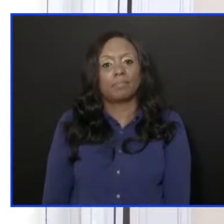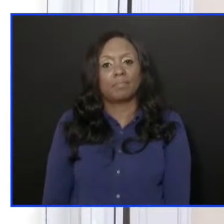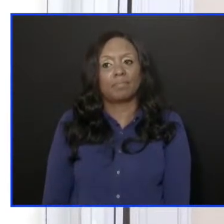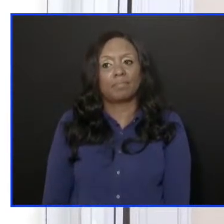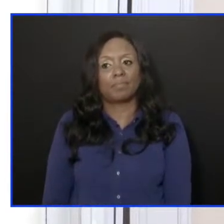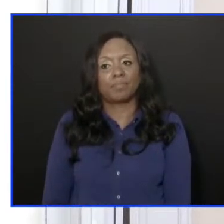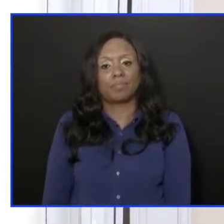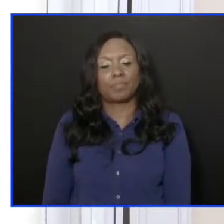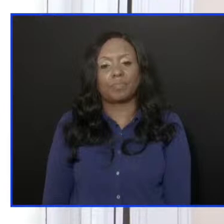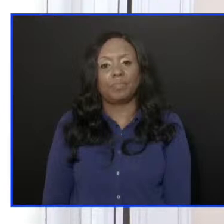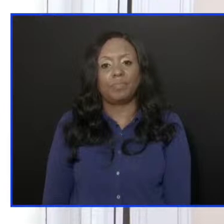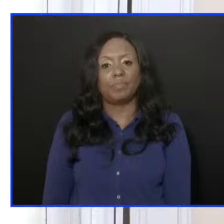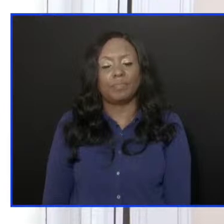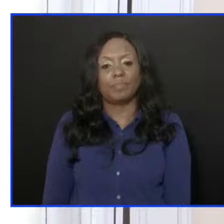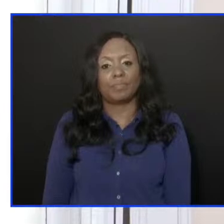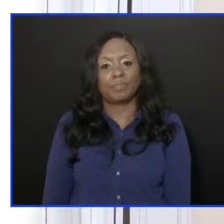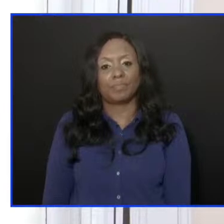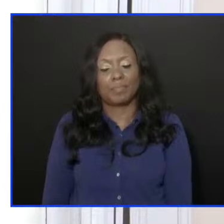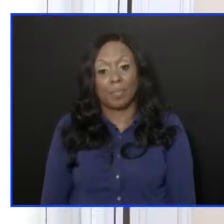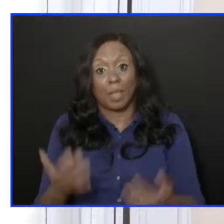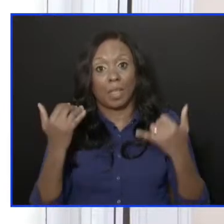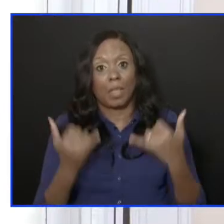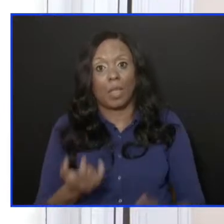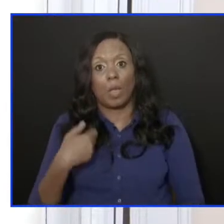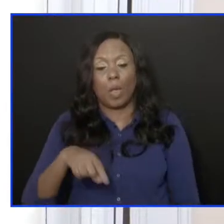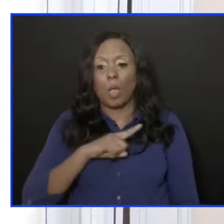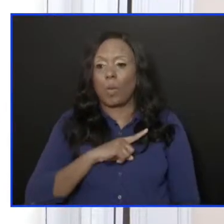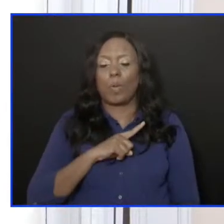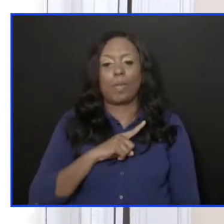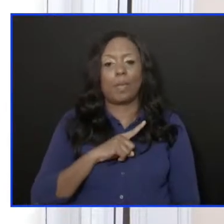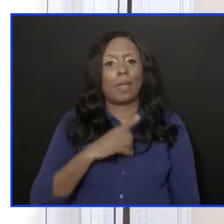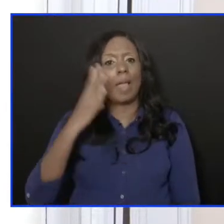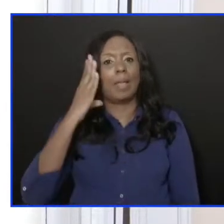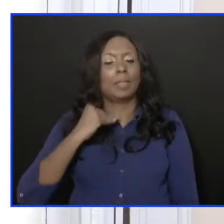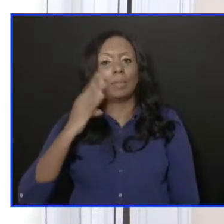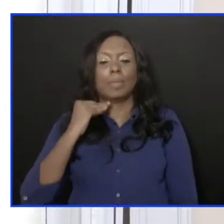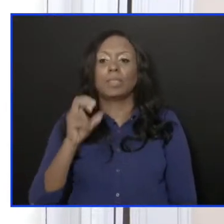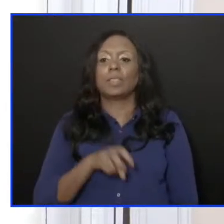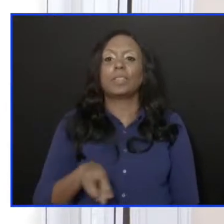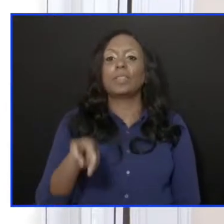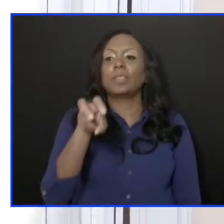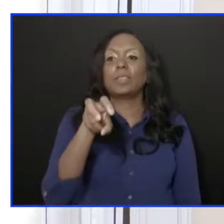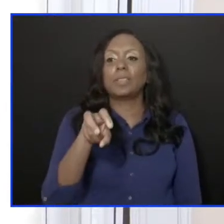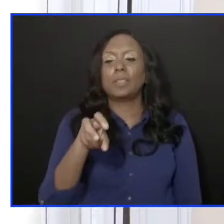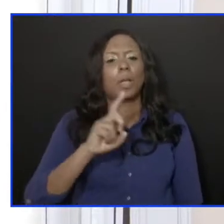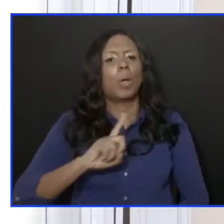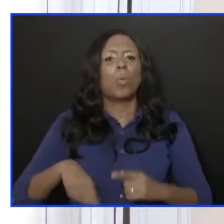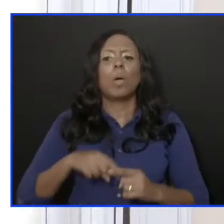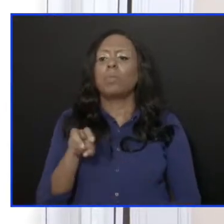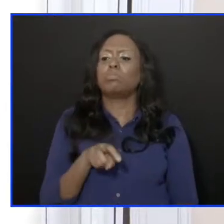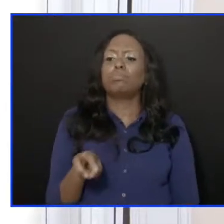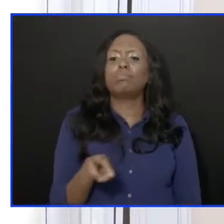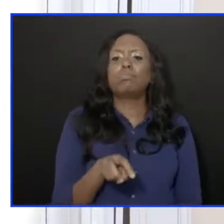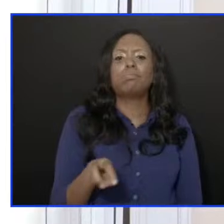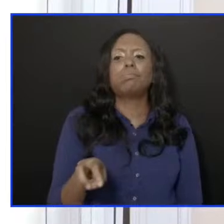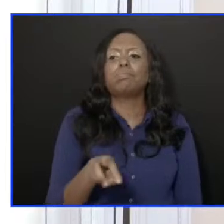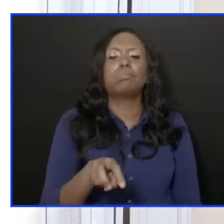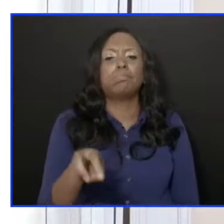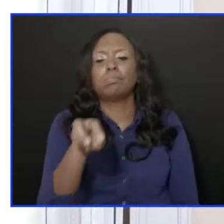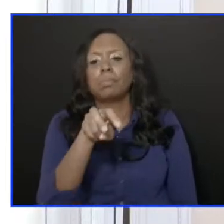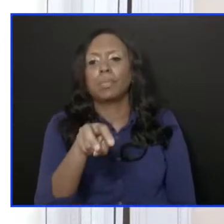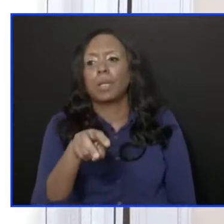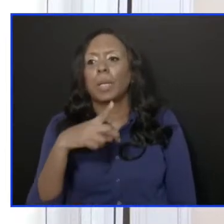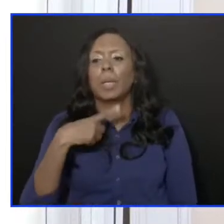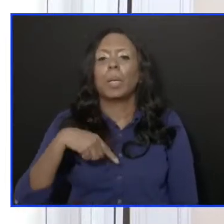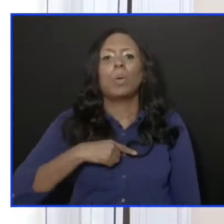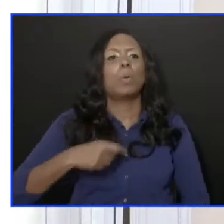a point where, as I said, we are on a journey. And on a journey, we take stock, we recognize where we are, and we